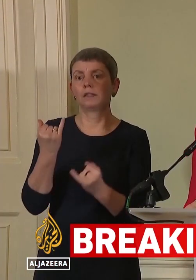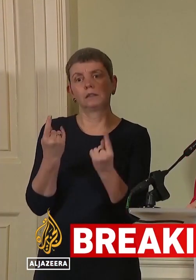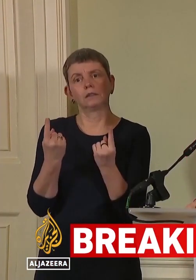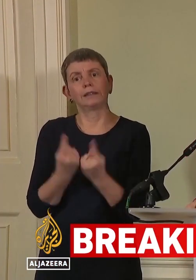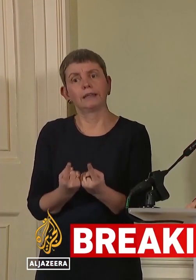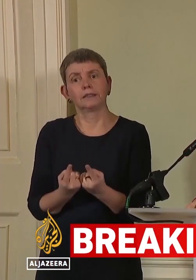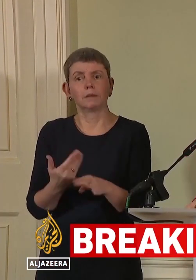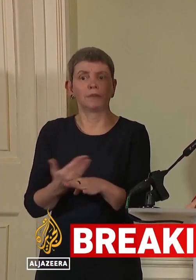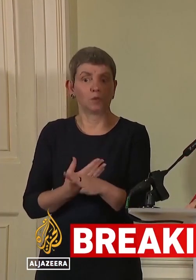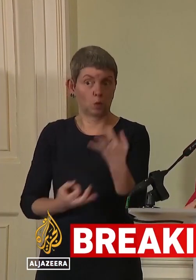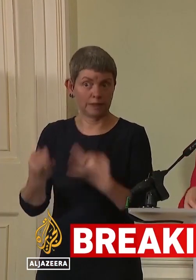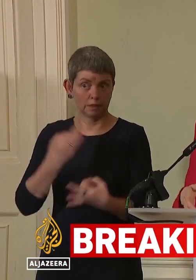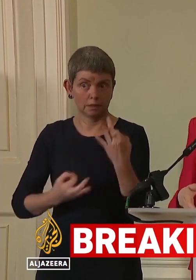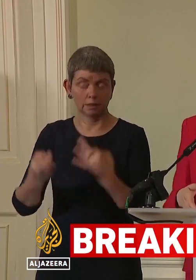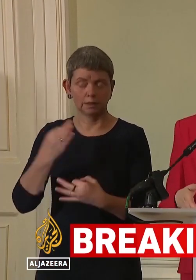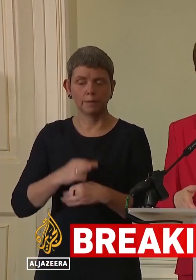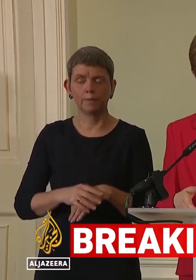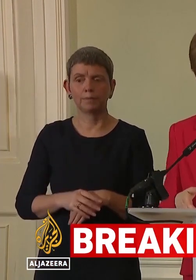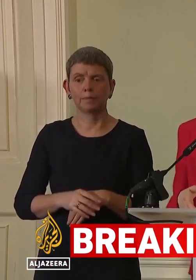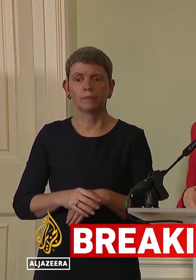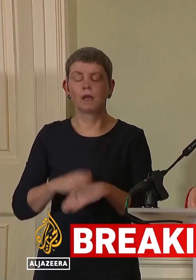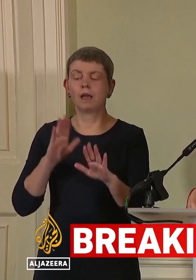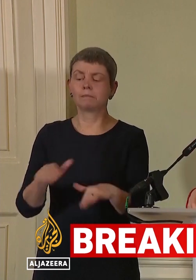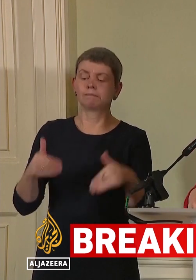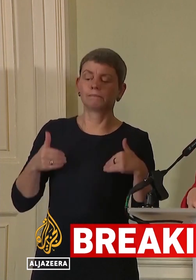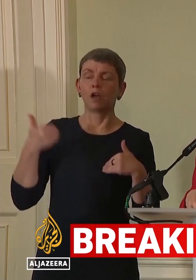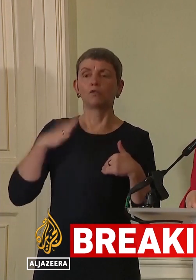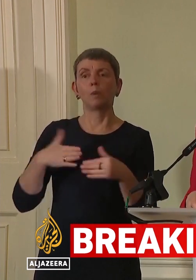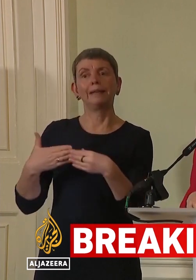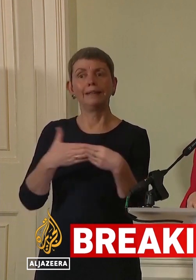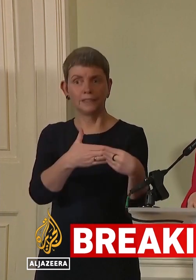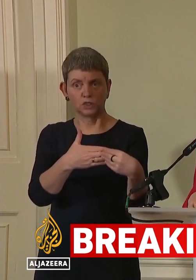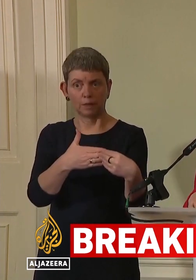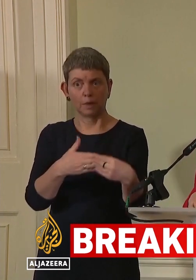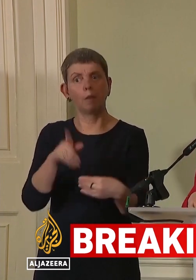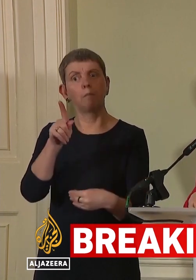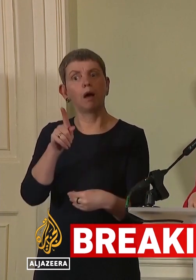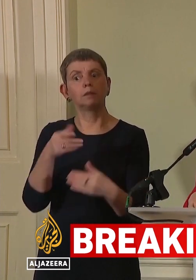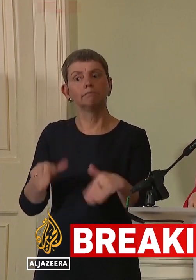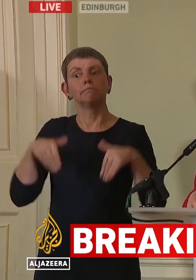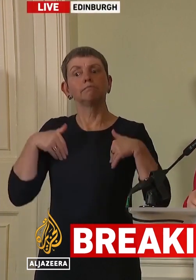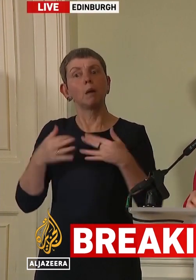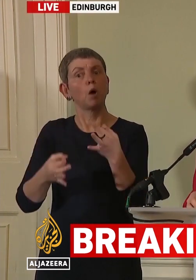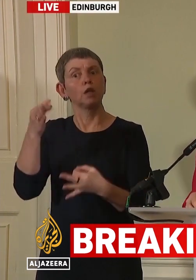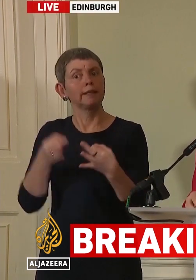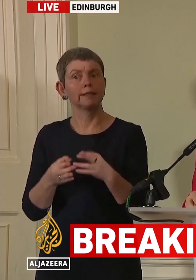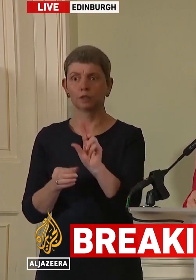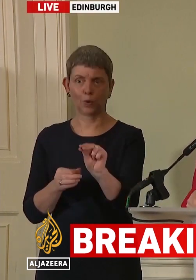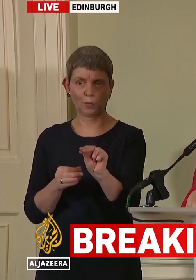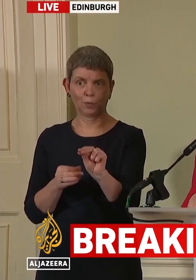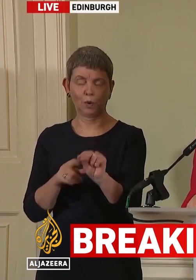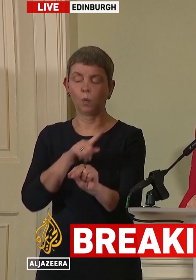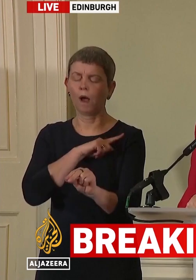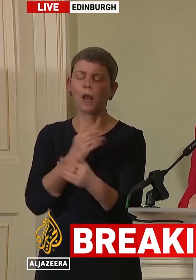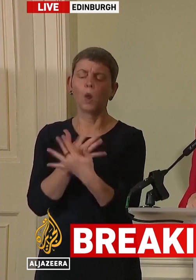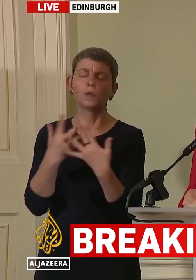We're bringing you some breaking news out of Scotland. Scotland's First Minister Nicola Sturgeon's just announced her resignation after more than 8 years.